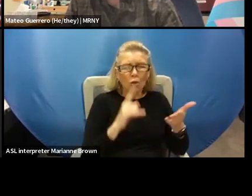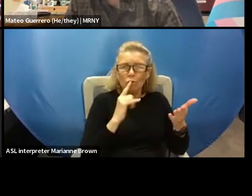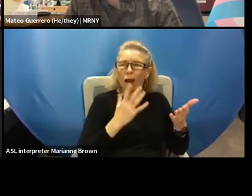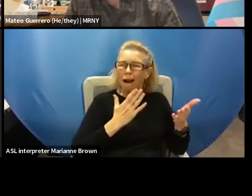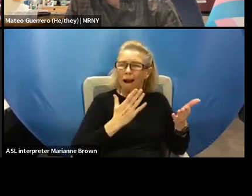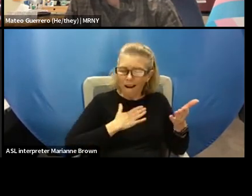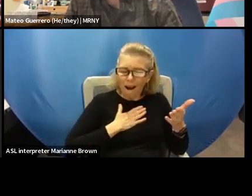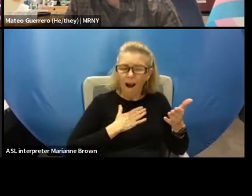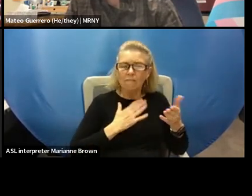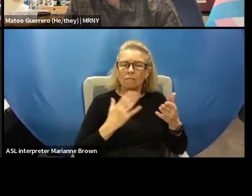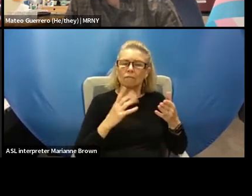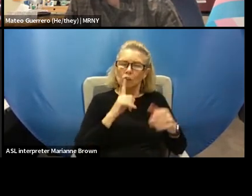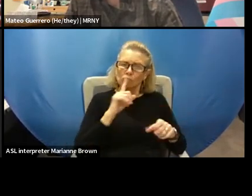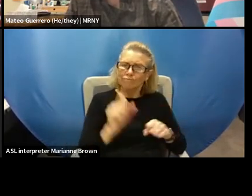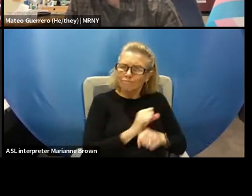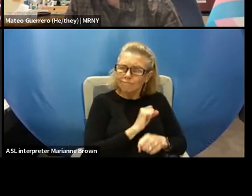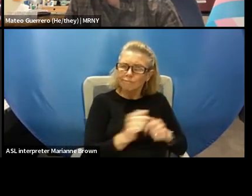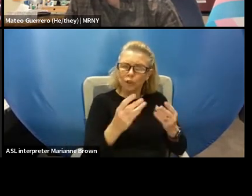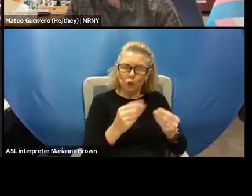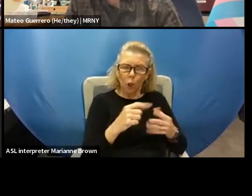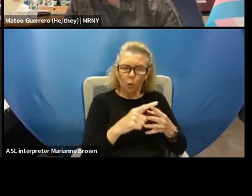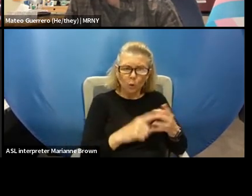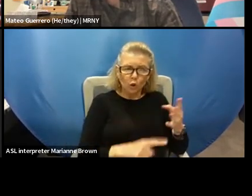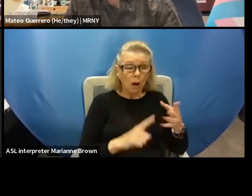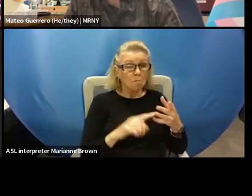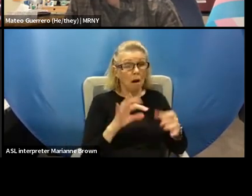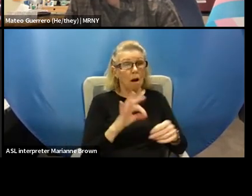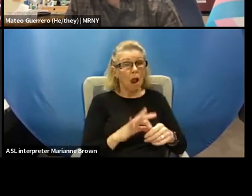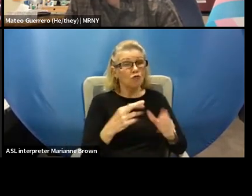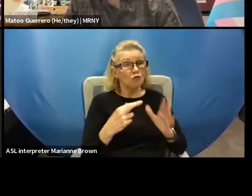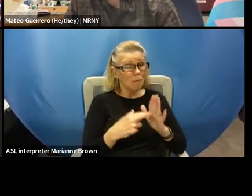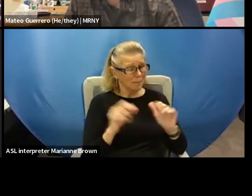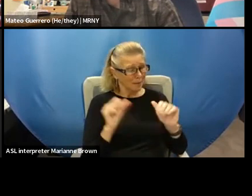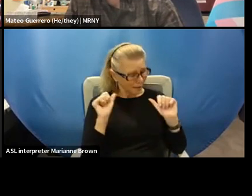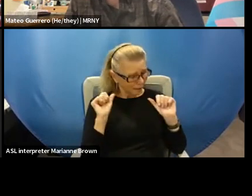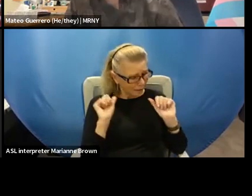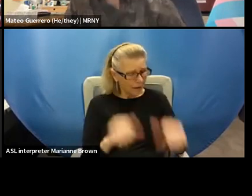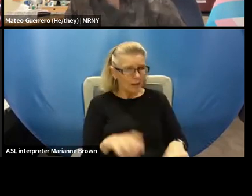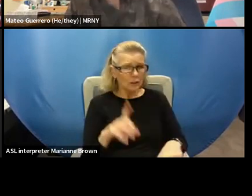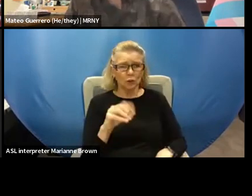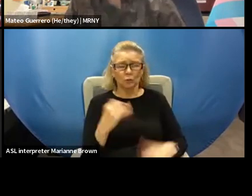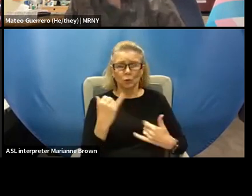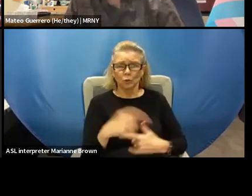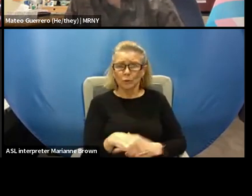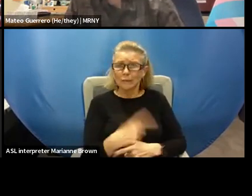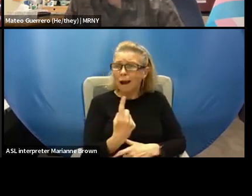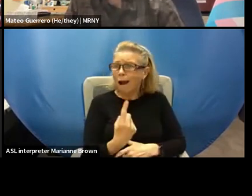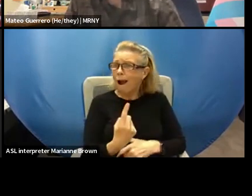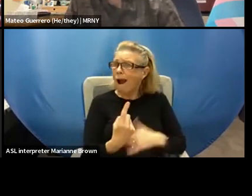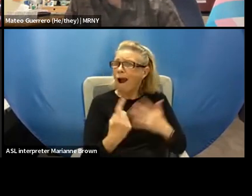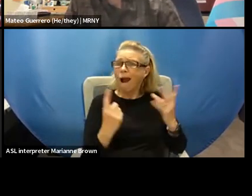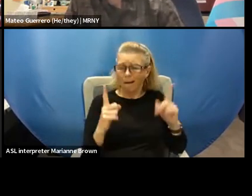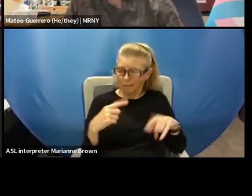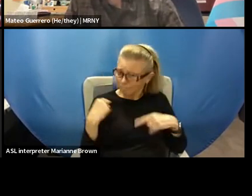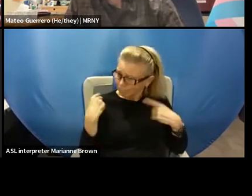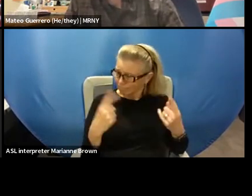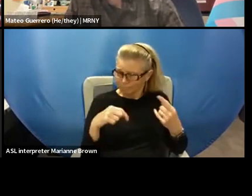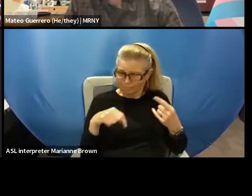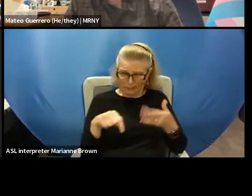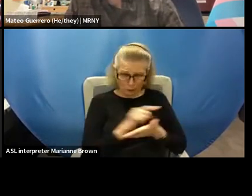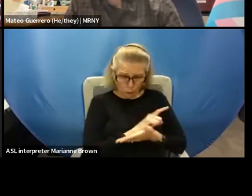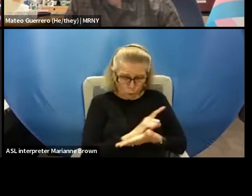equitable investments that our lawmakers, that our elected representatives can be doing today, yesterday, all throughout this week